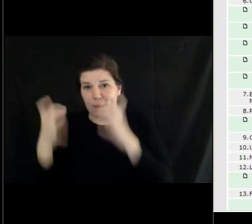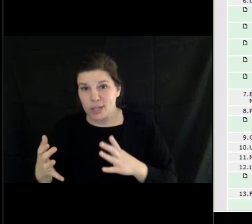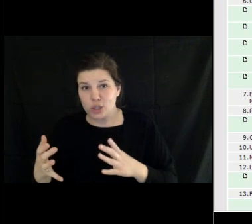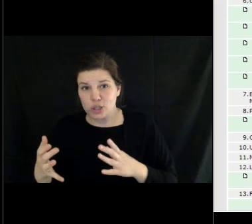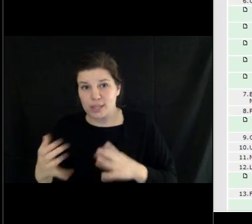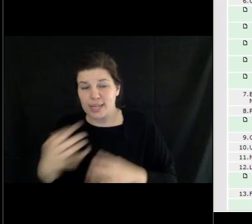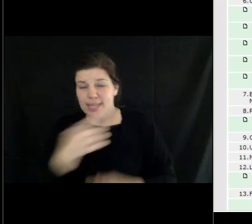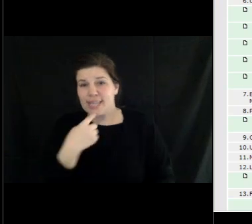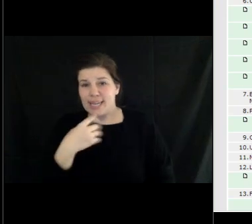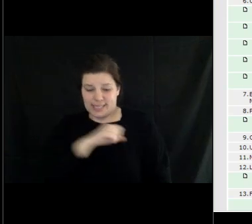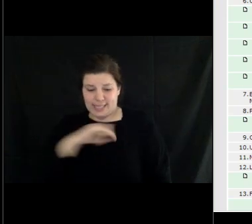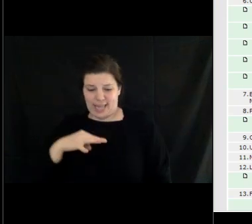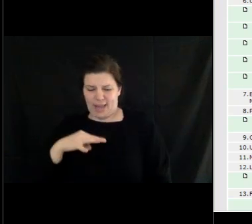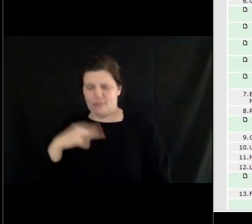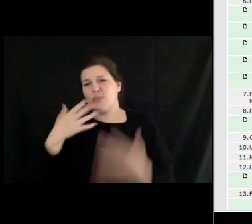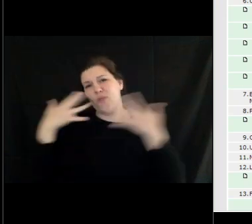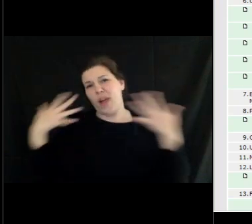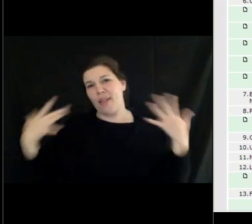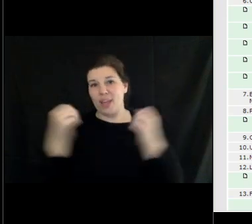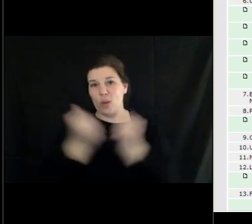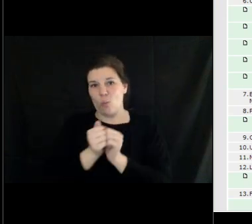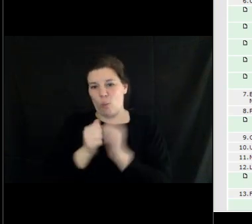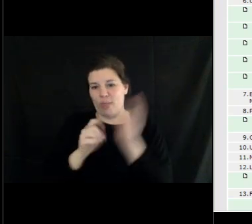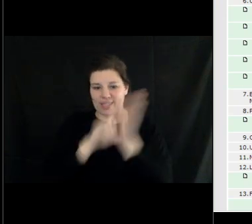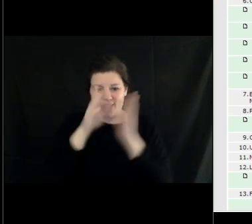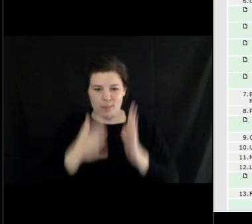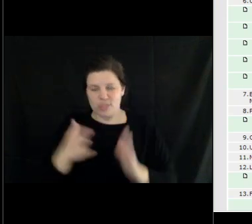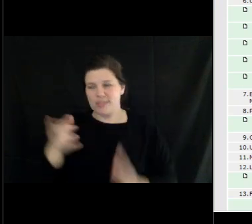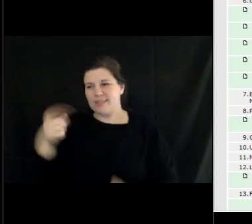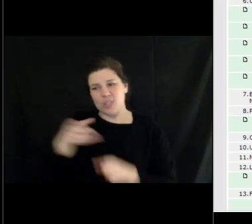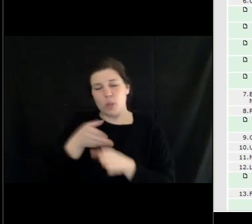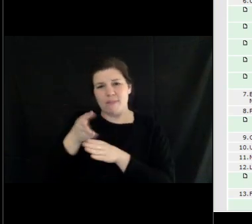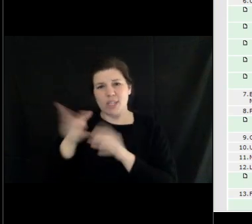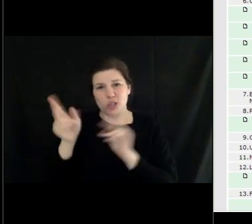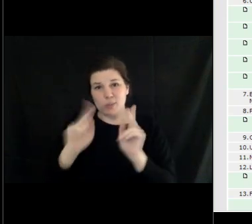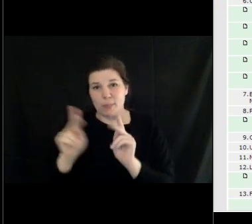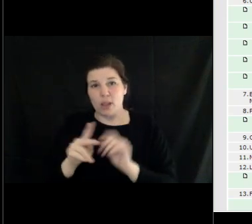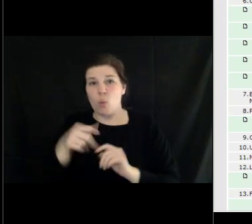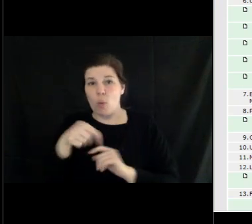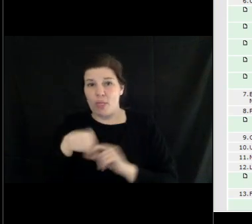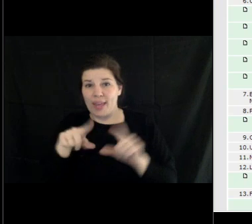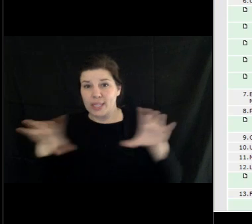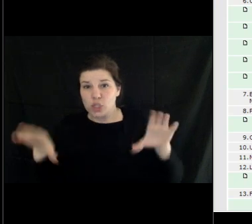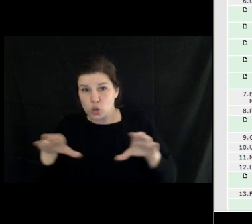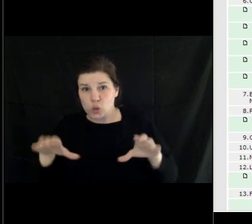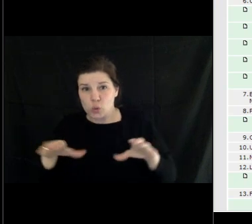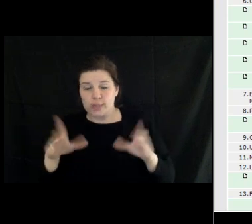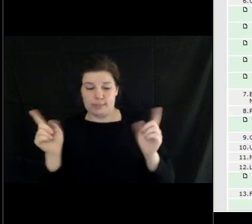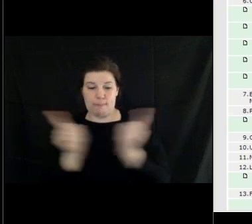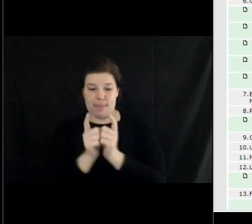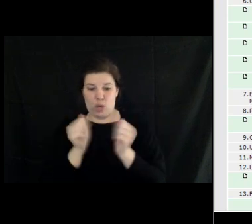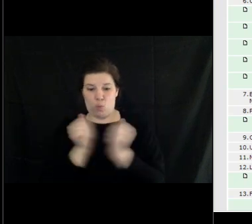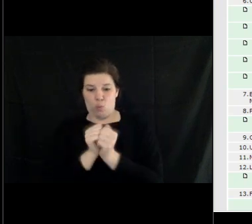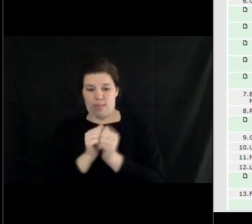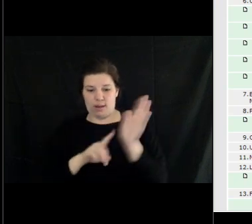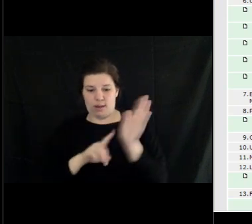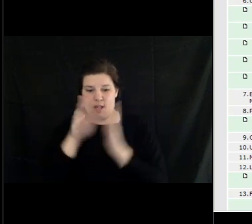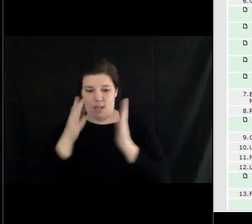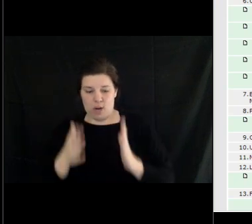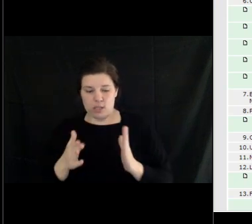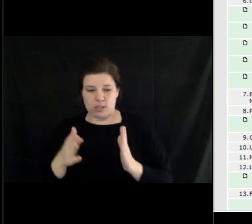with developers. These are professional people, and what they do is they meet with developers, their staff,